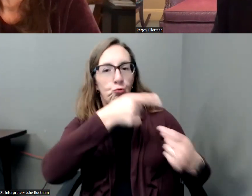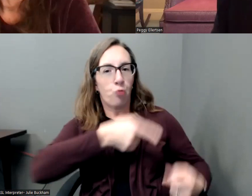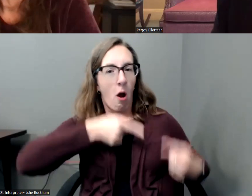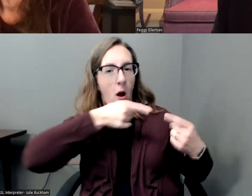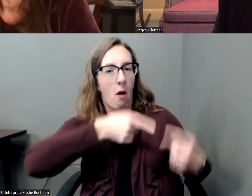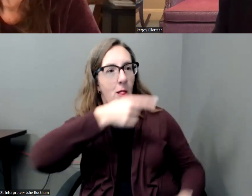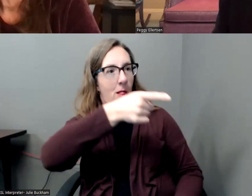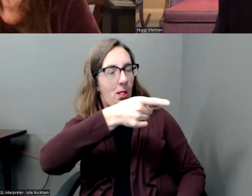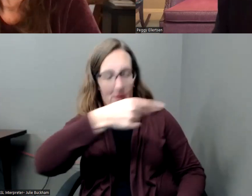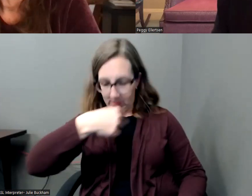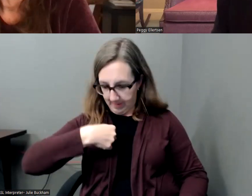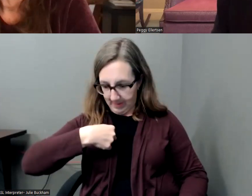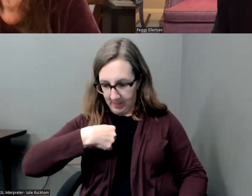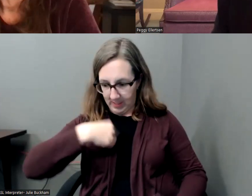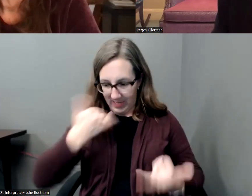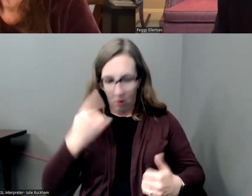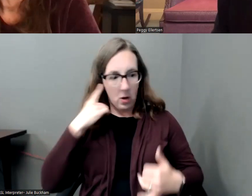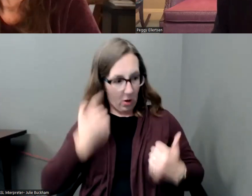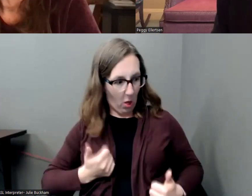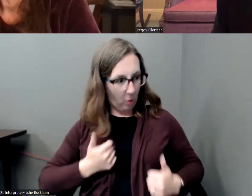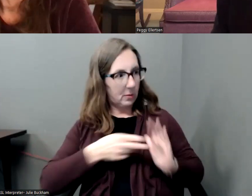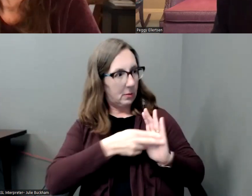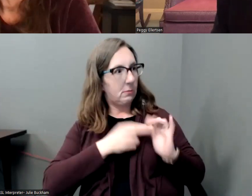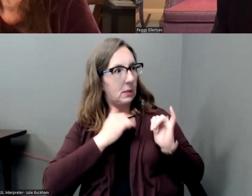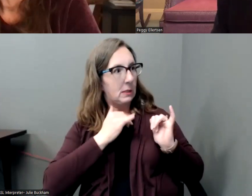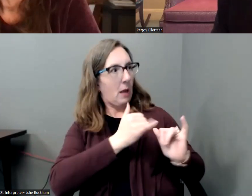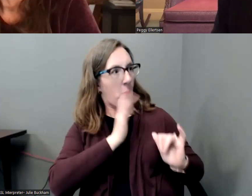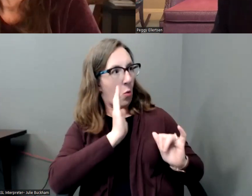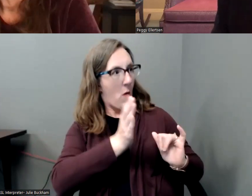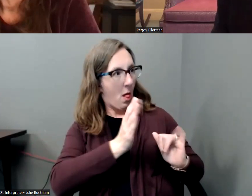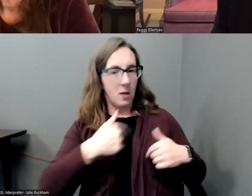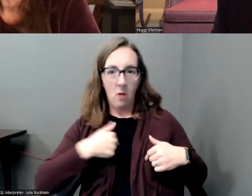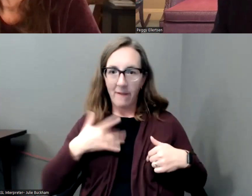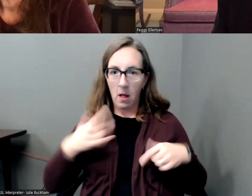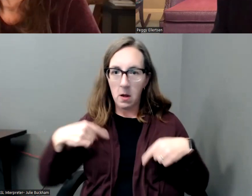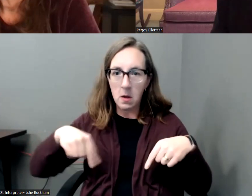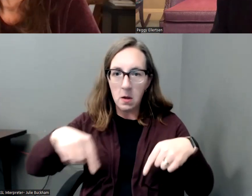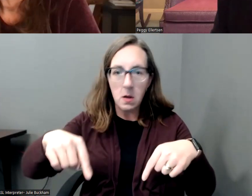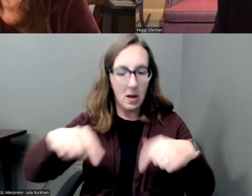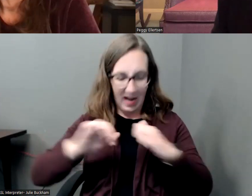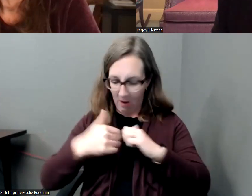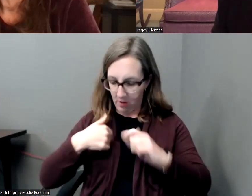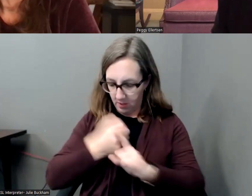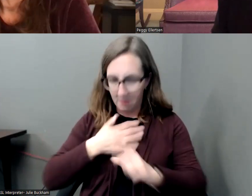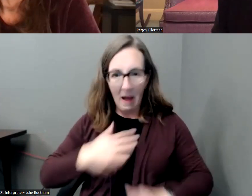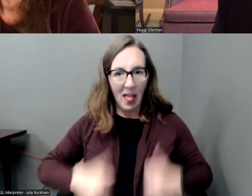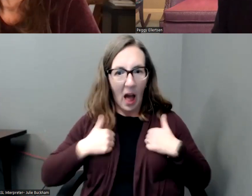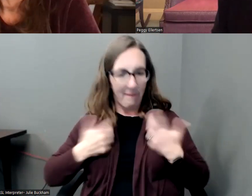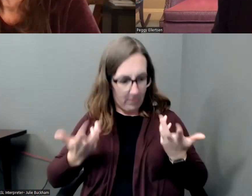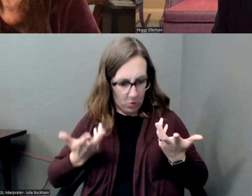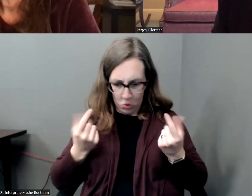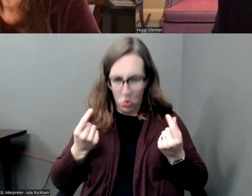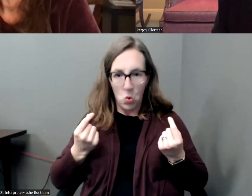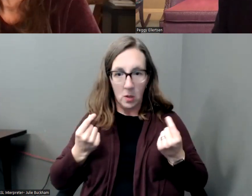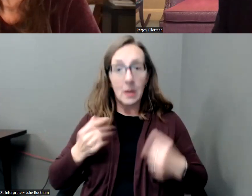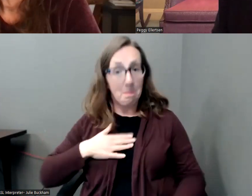with a lot of questions and a lot of anxiety about what hearing loss was going to mean in my life. She lived with a great